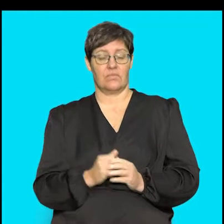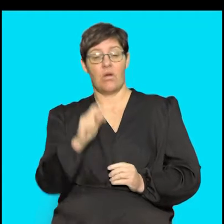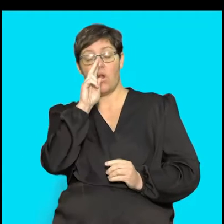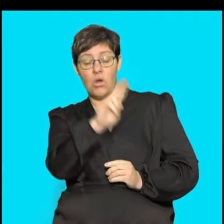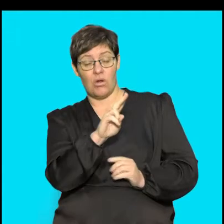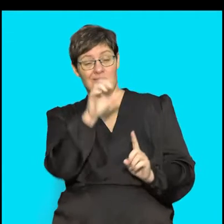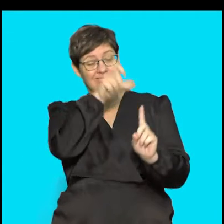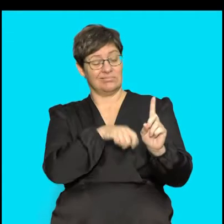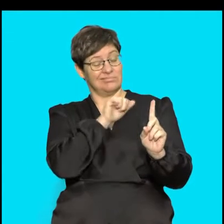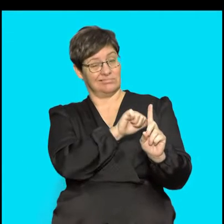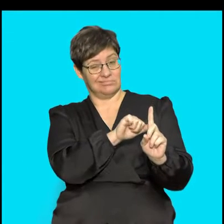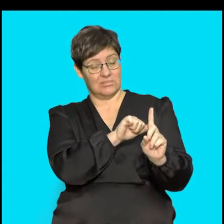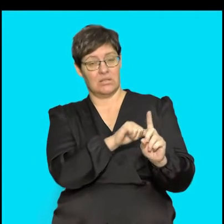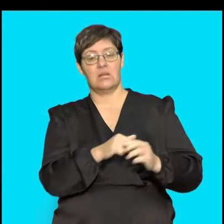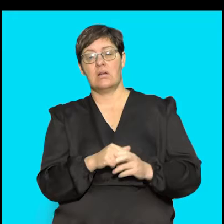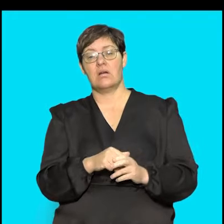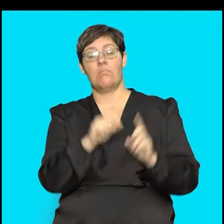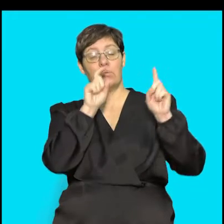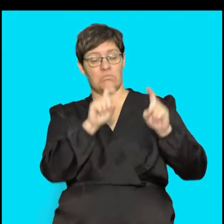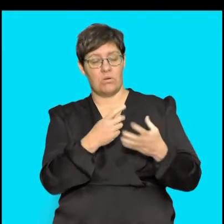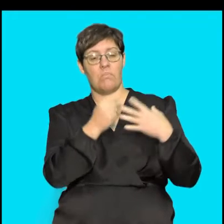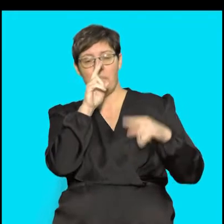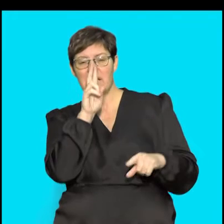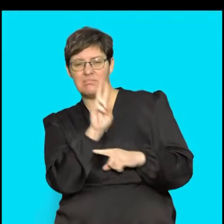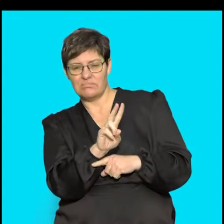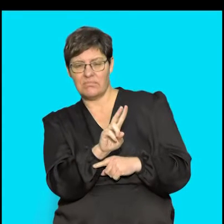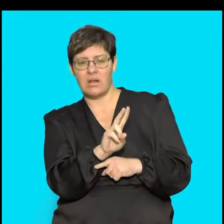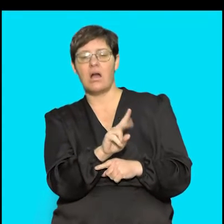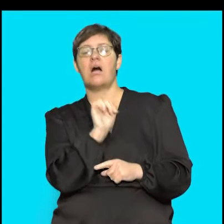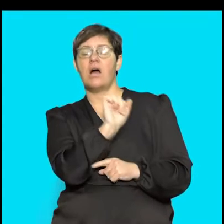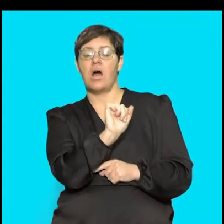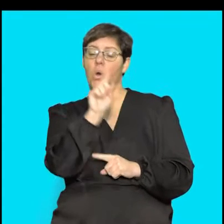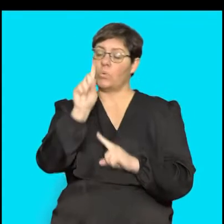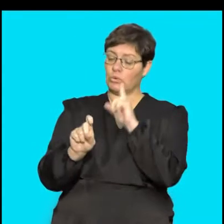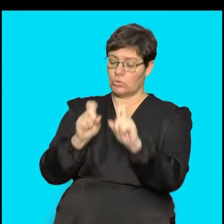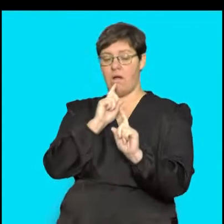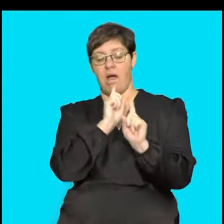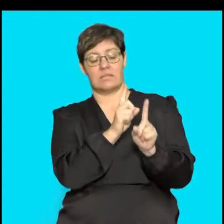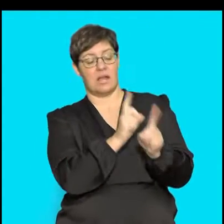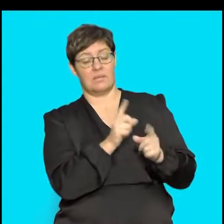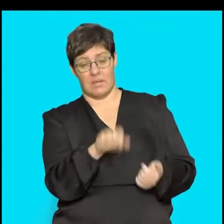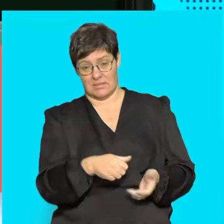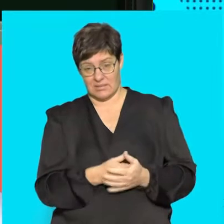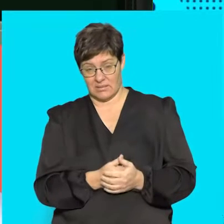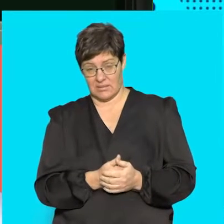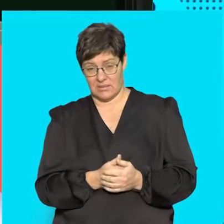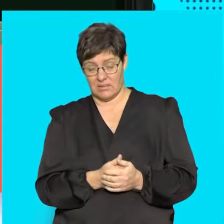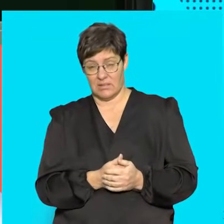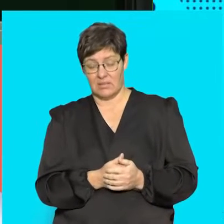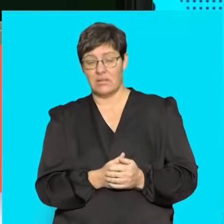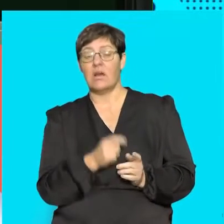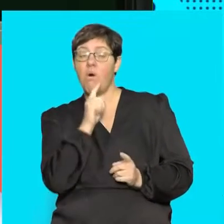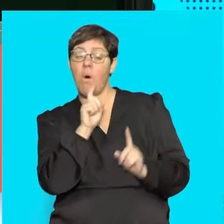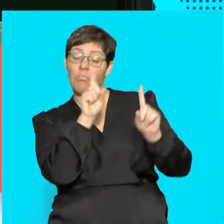When we look at Le Chatelier, we will have to have a way of answering Le Chatelier's questions, or